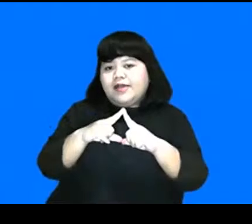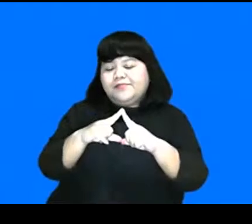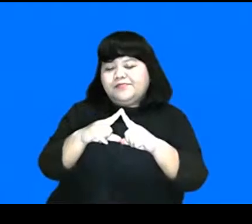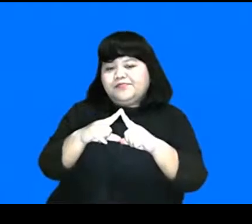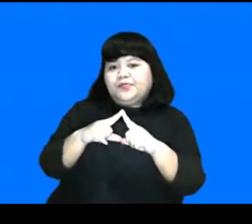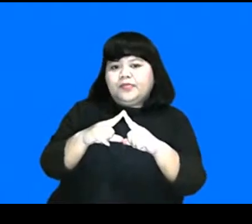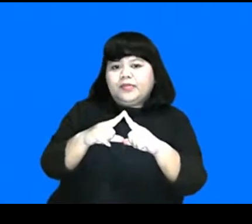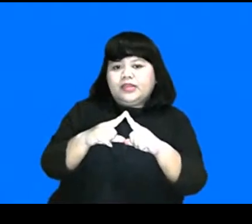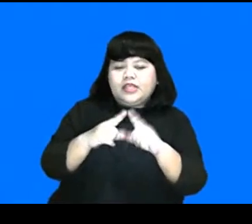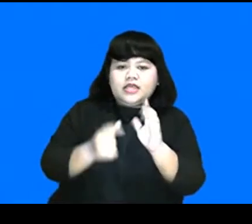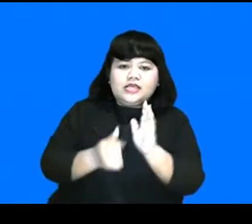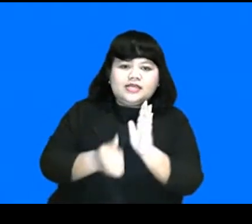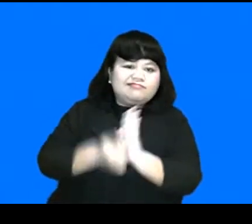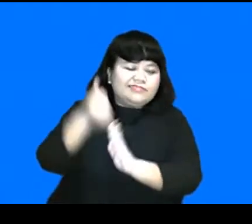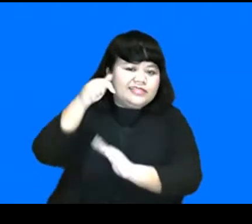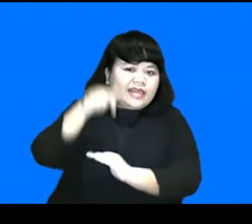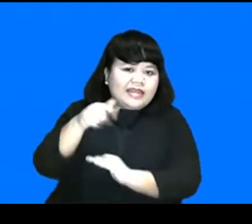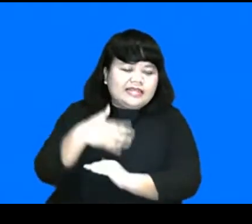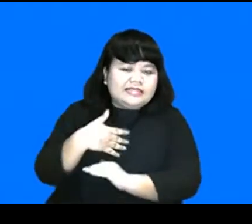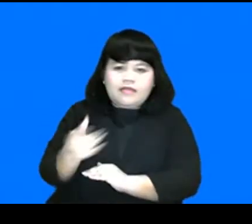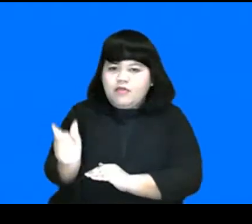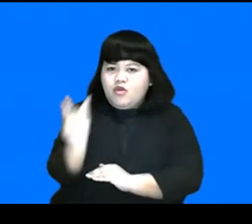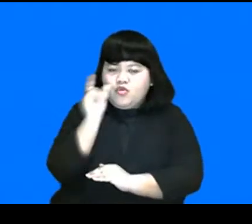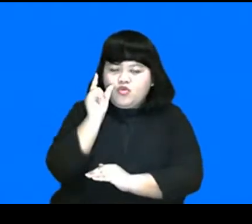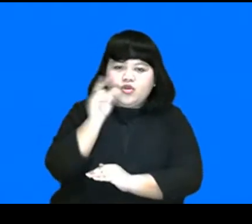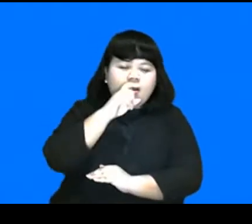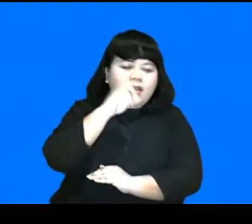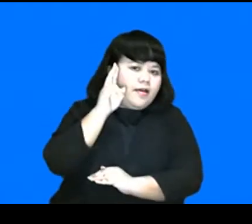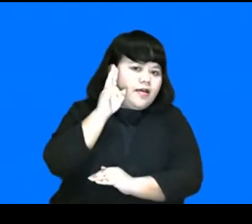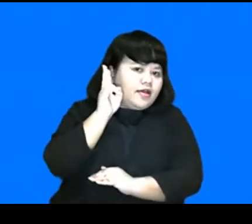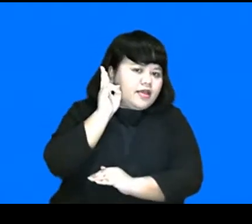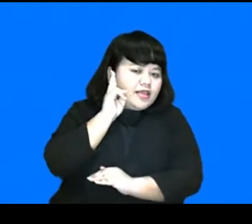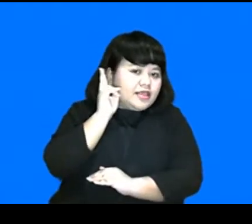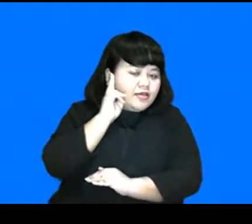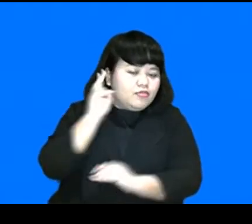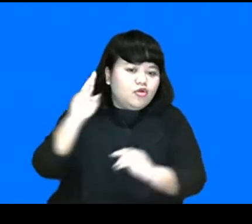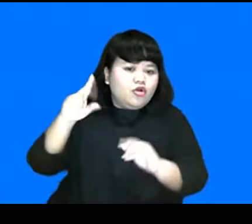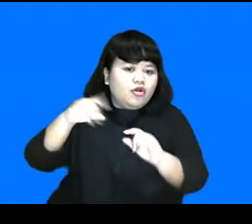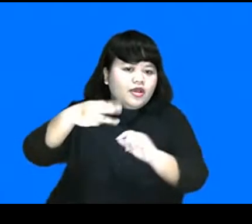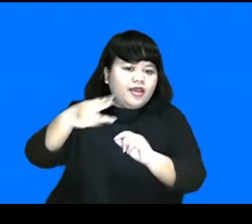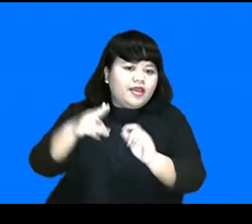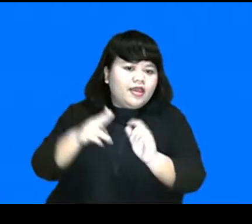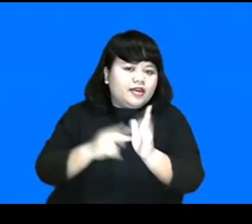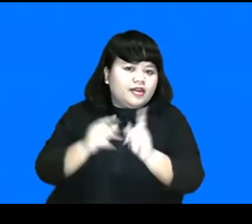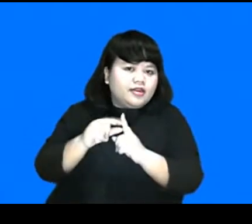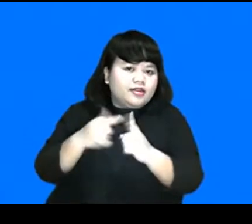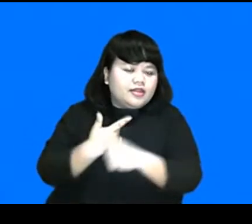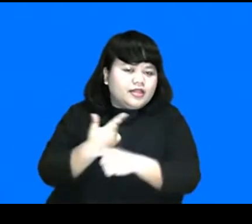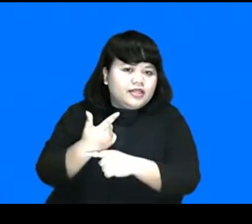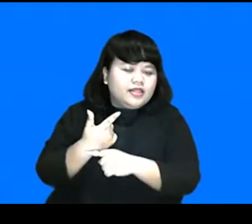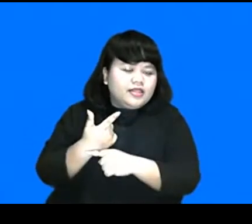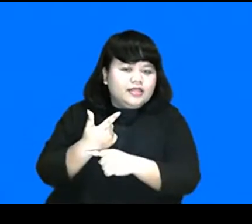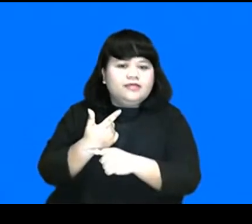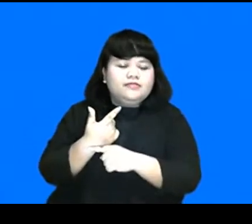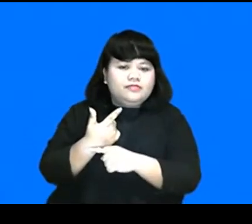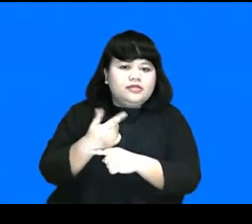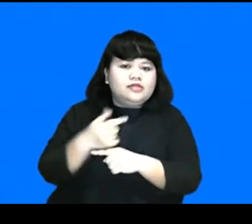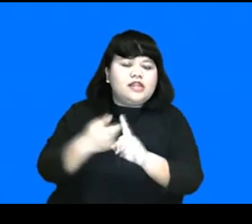I would like to invite Ms. Herni Ramdhaningram, who is the co-chair of C20 and the program manager of PRAKARSA. Ms. Herni.